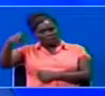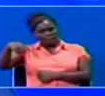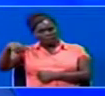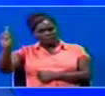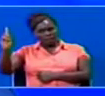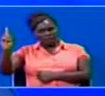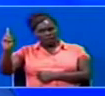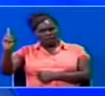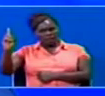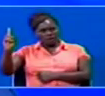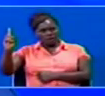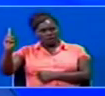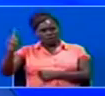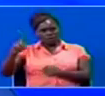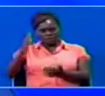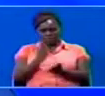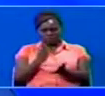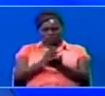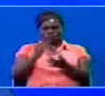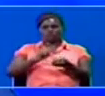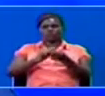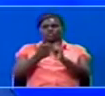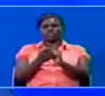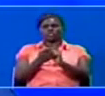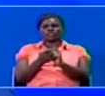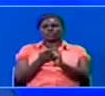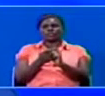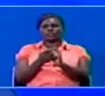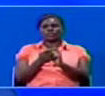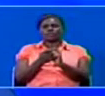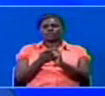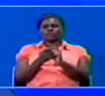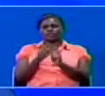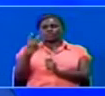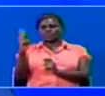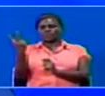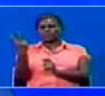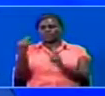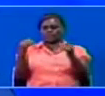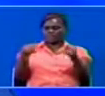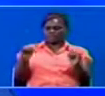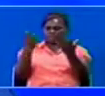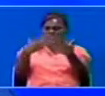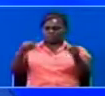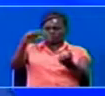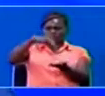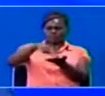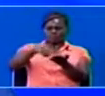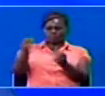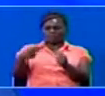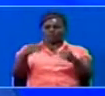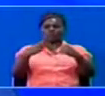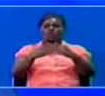the Alliance for Real Change and Roots Party of Kenya to take a second stab at the presidency in the August